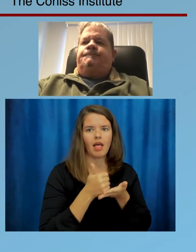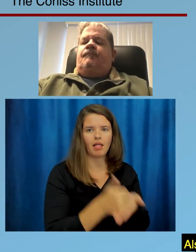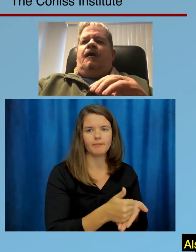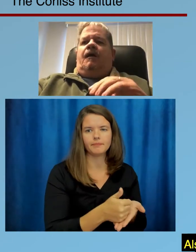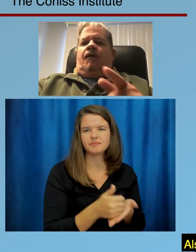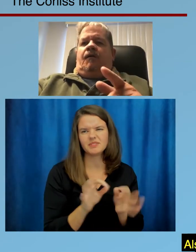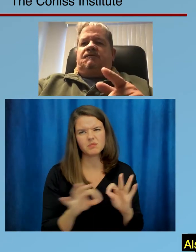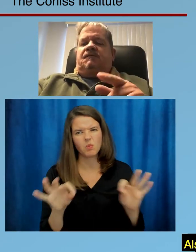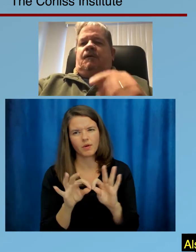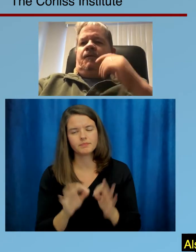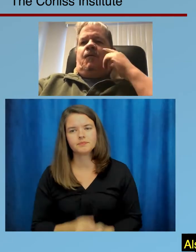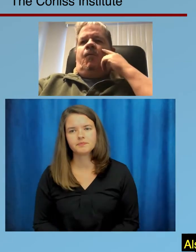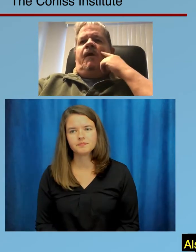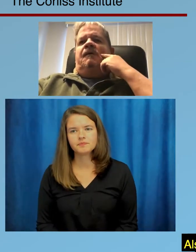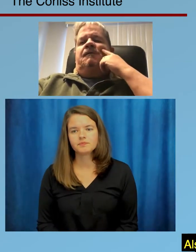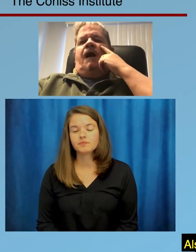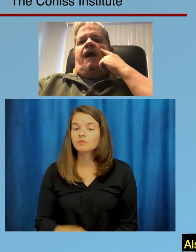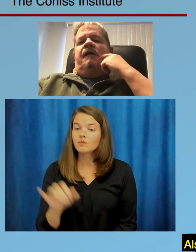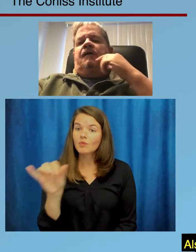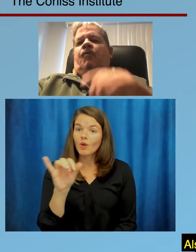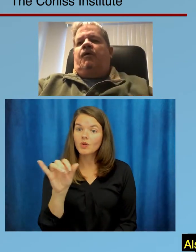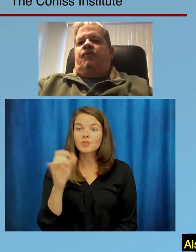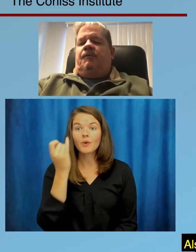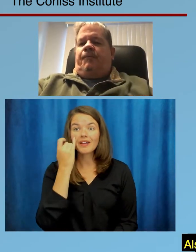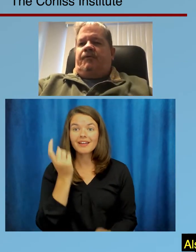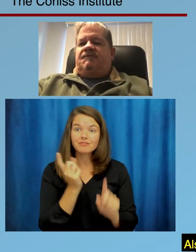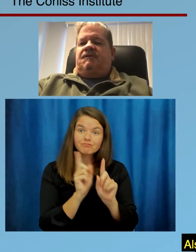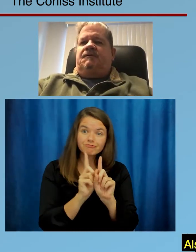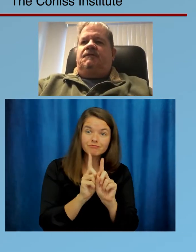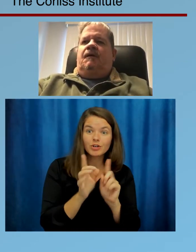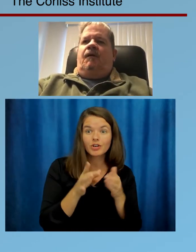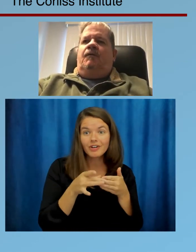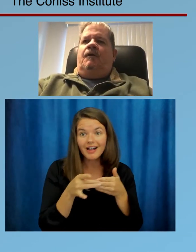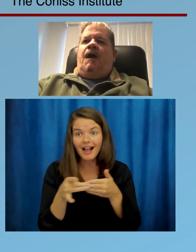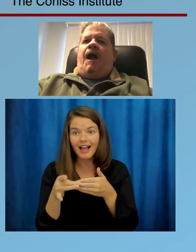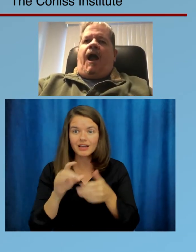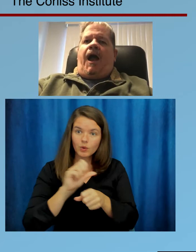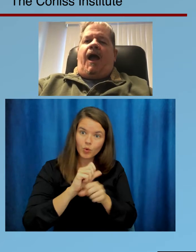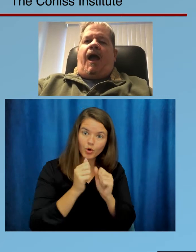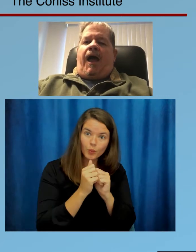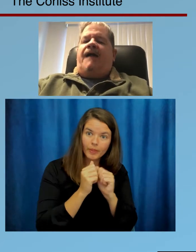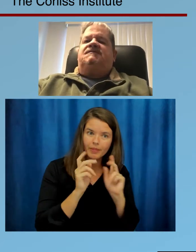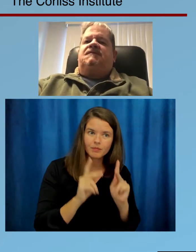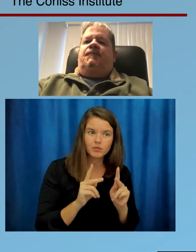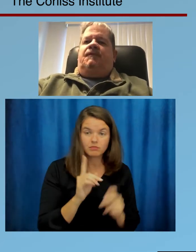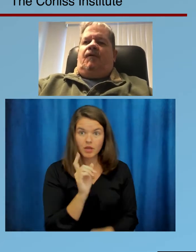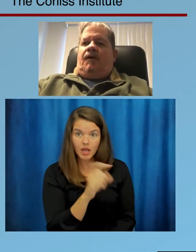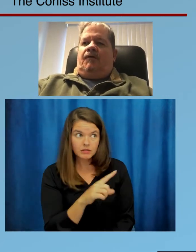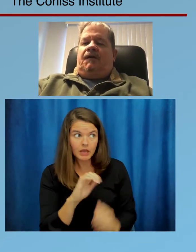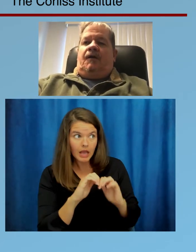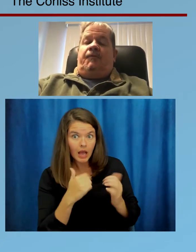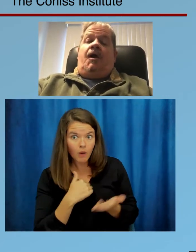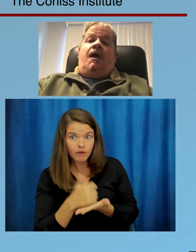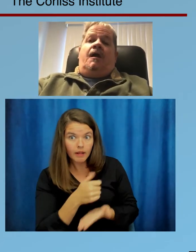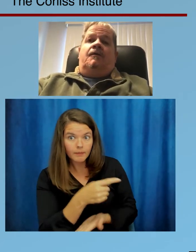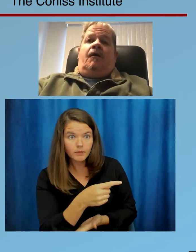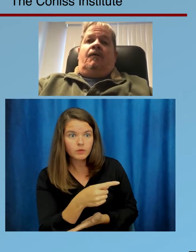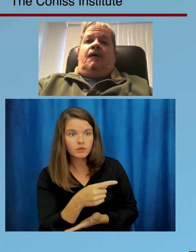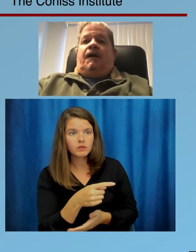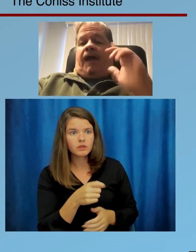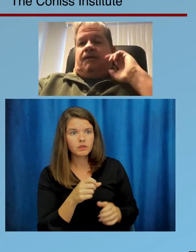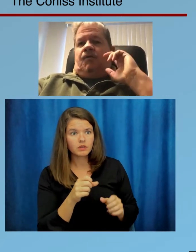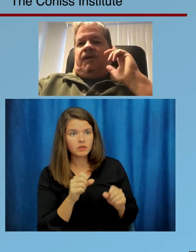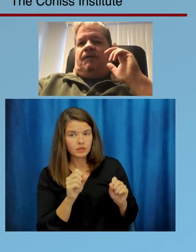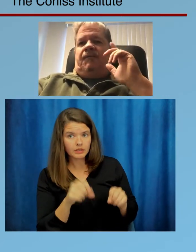important. Also, when guiding and working with a person, ask them, how can I help you? You